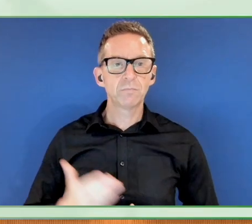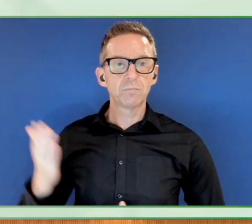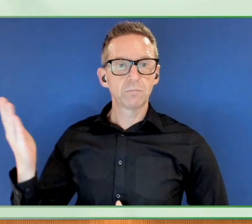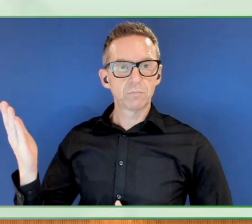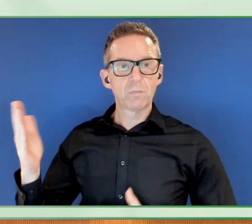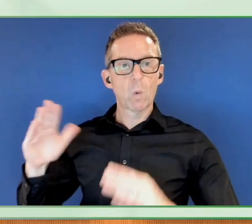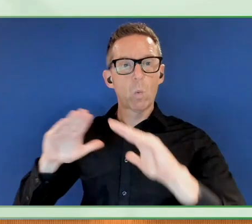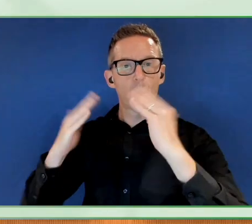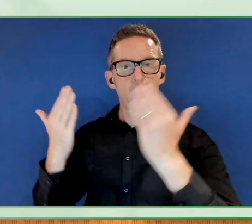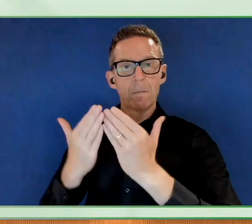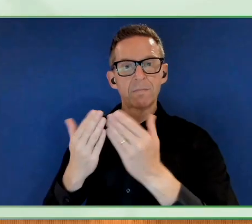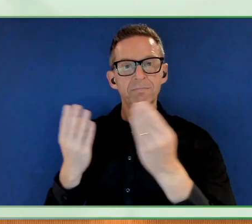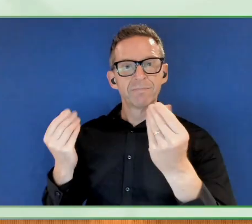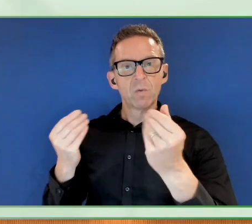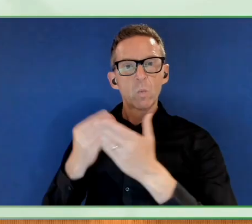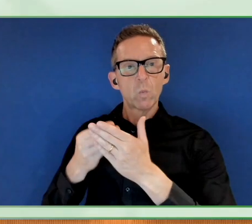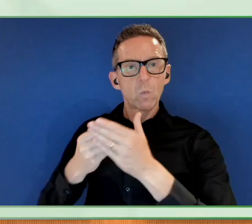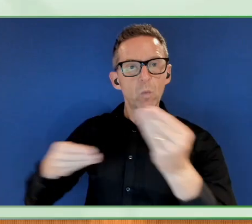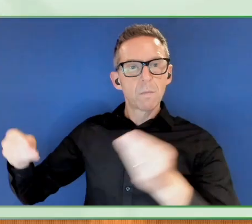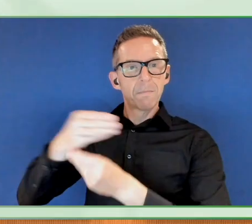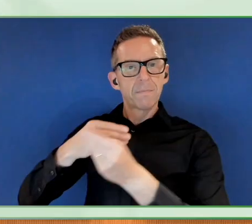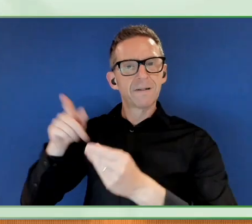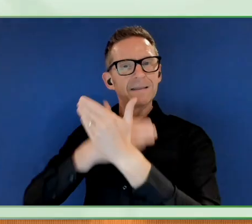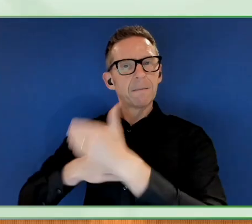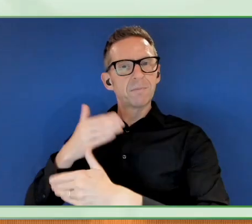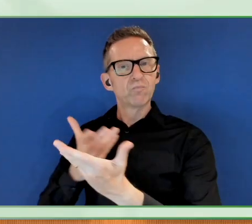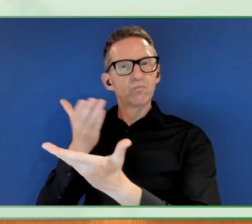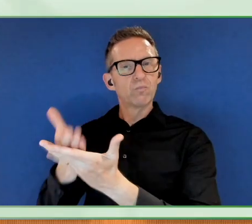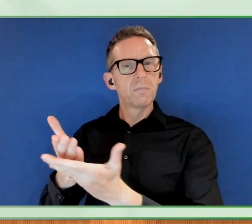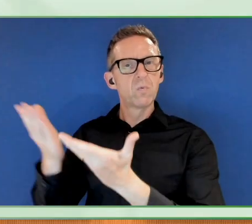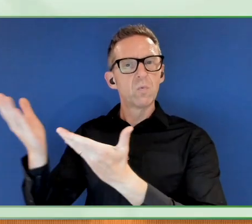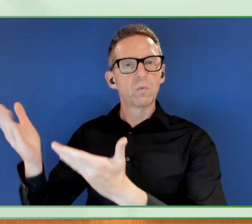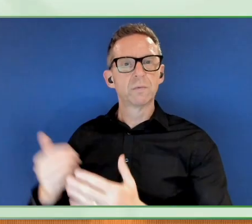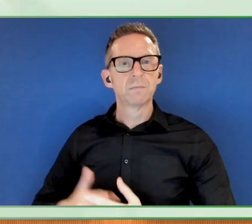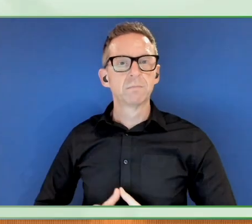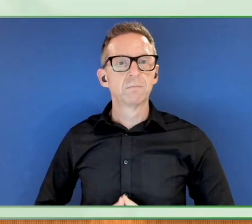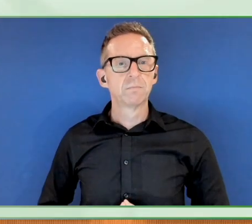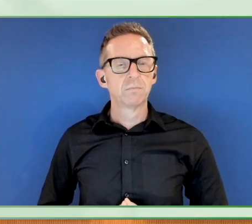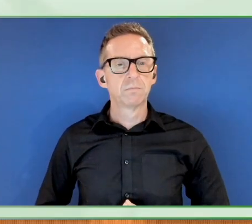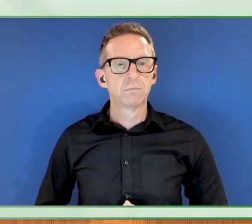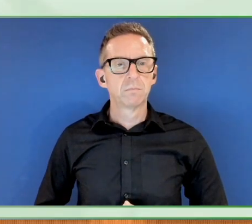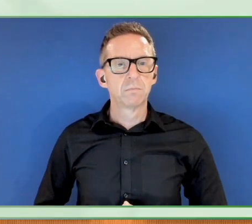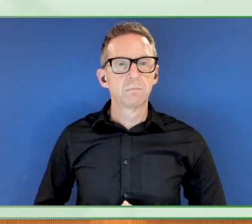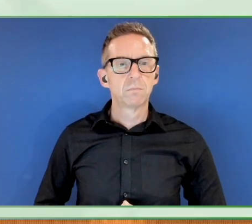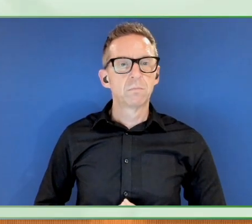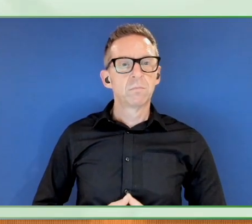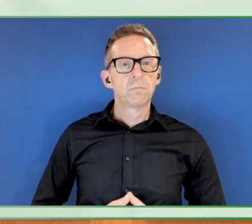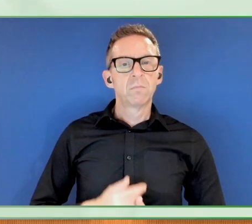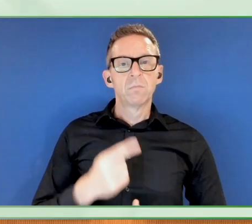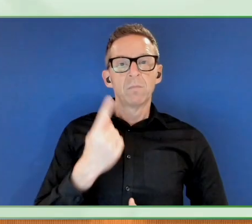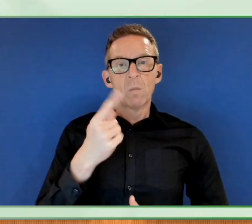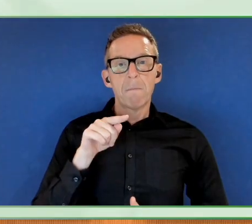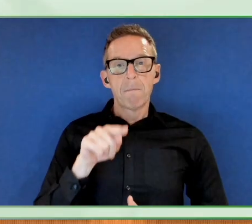Disability Report. In about 1 million people in the world have a